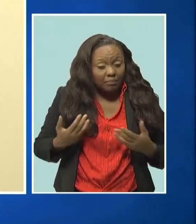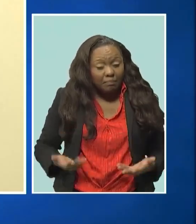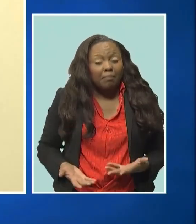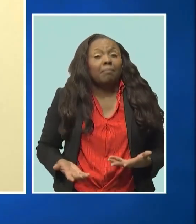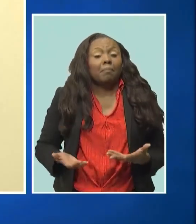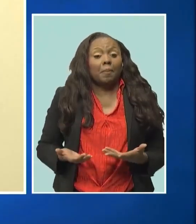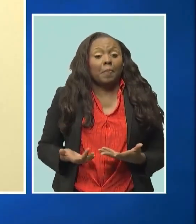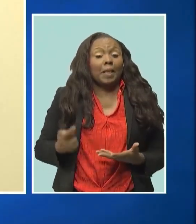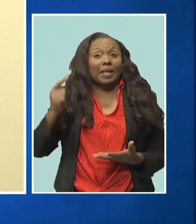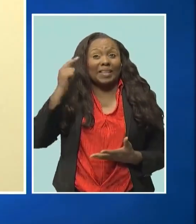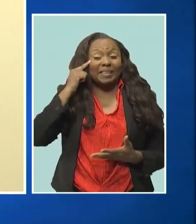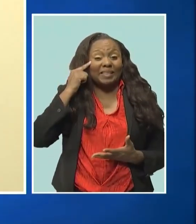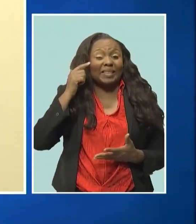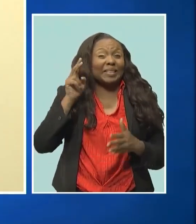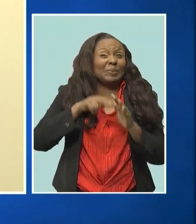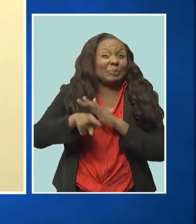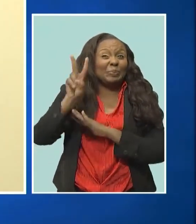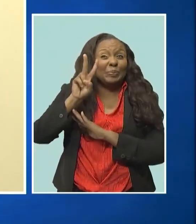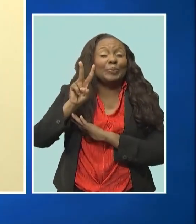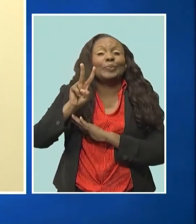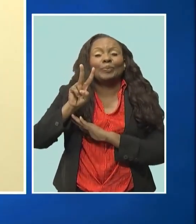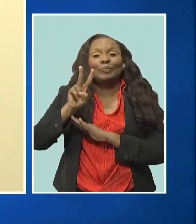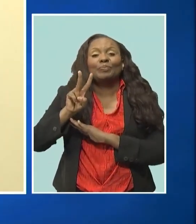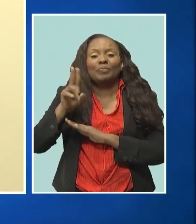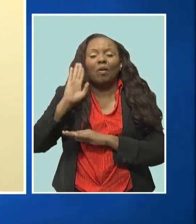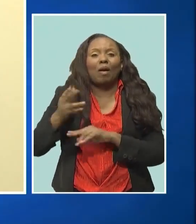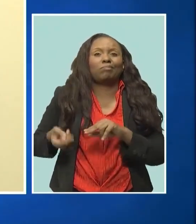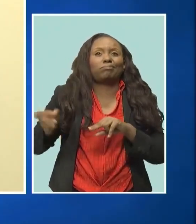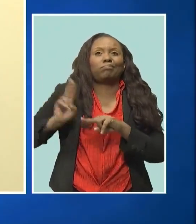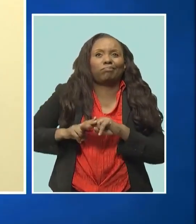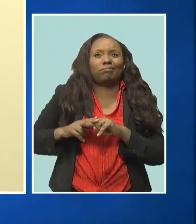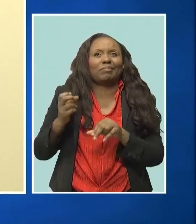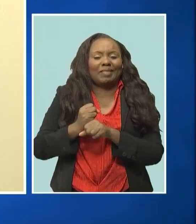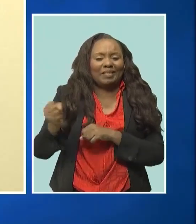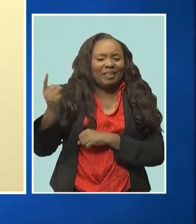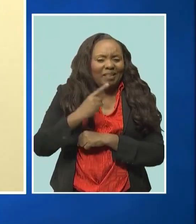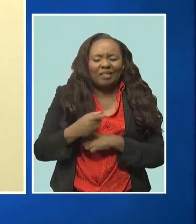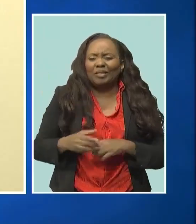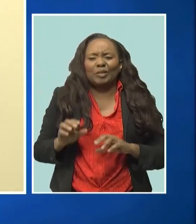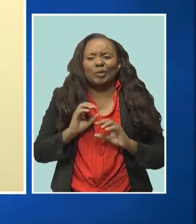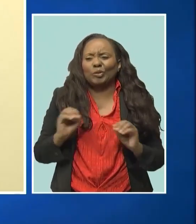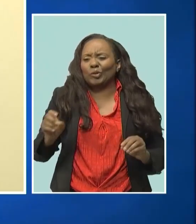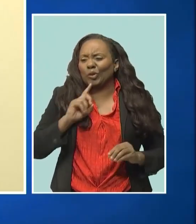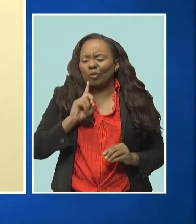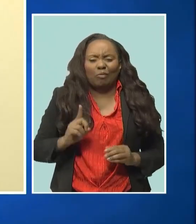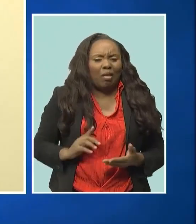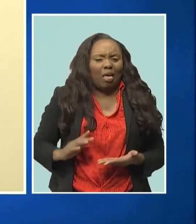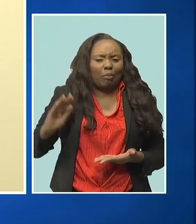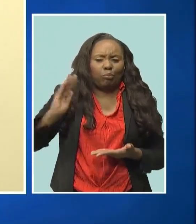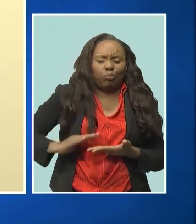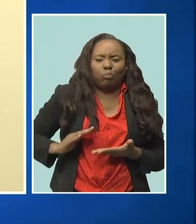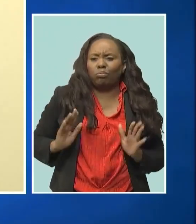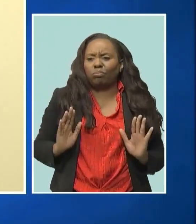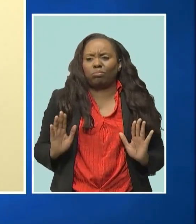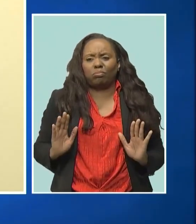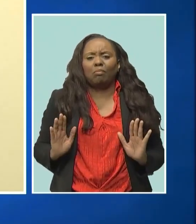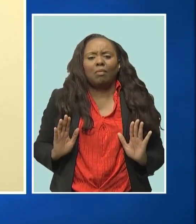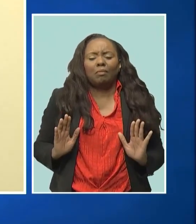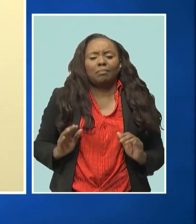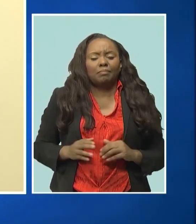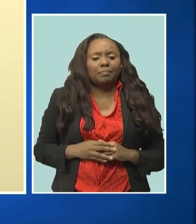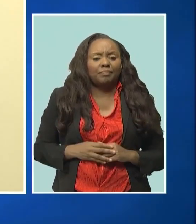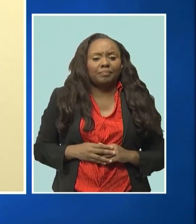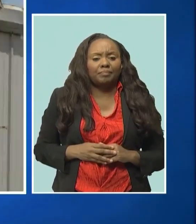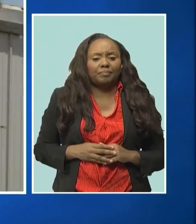think we will be heading in the right direction because I don't see any significant loss of acreage at the end of this crop.